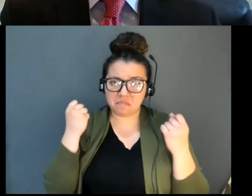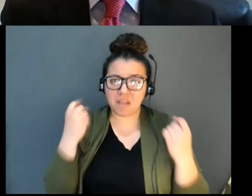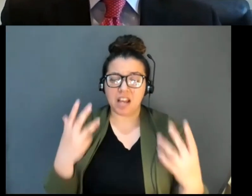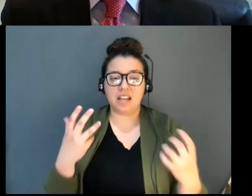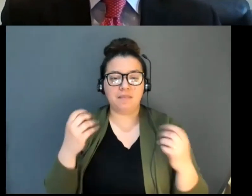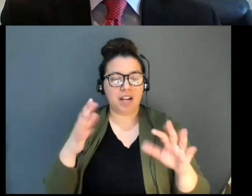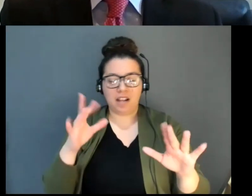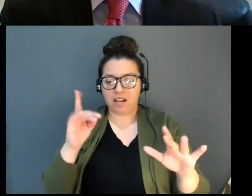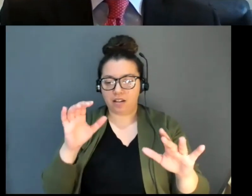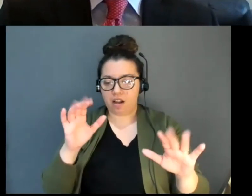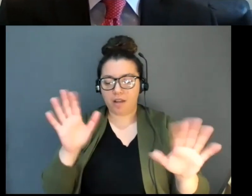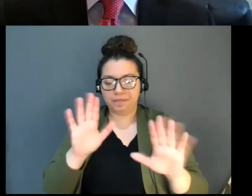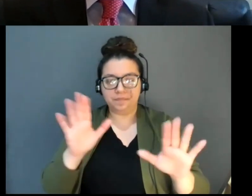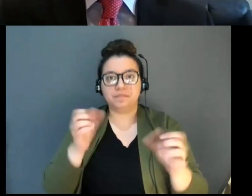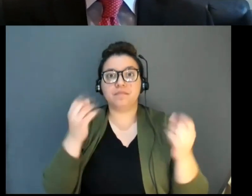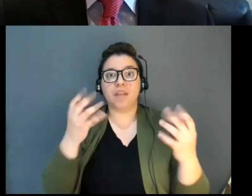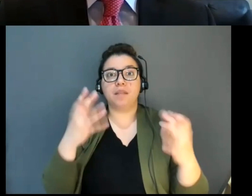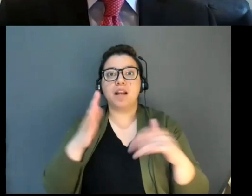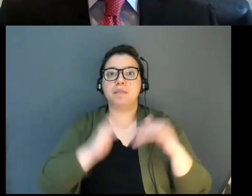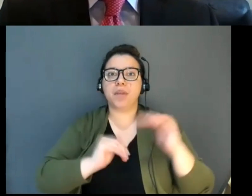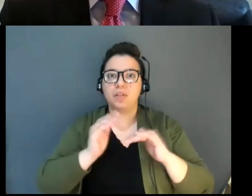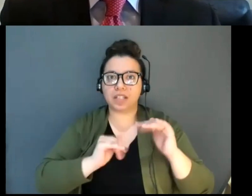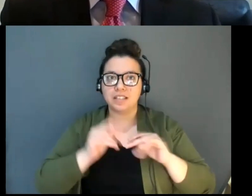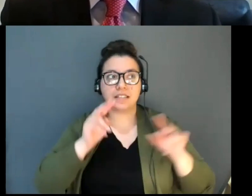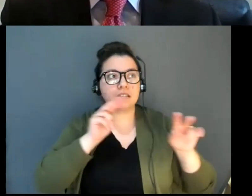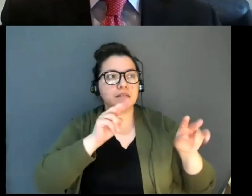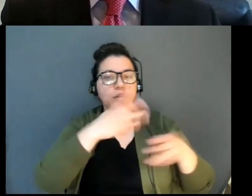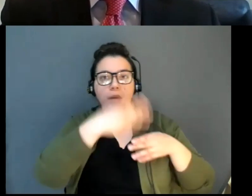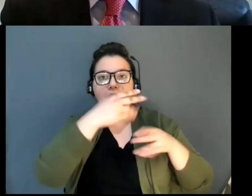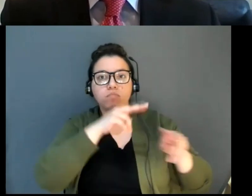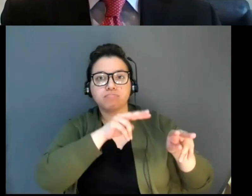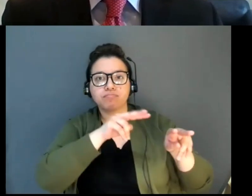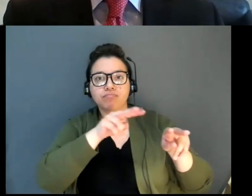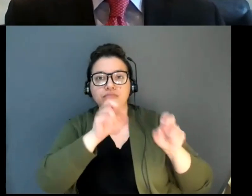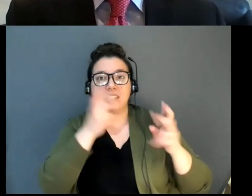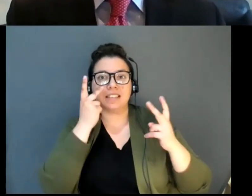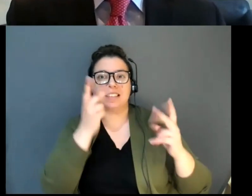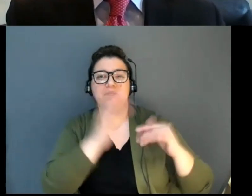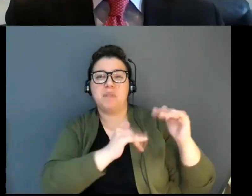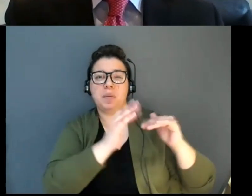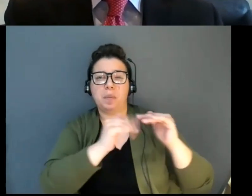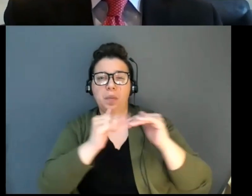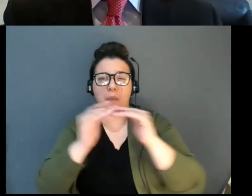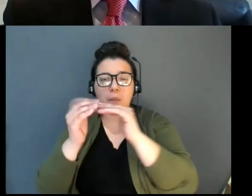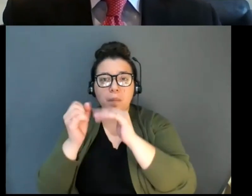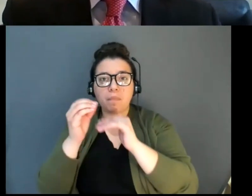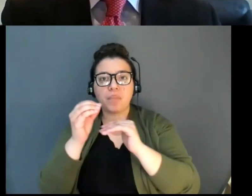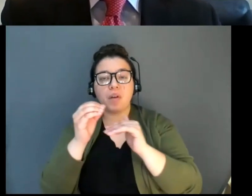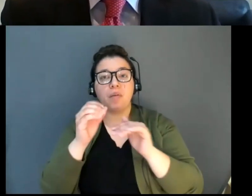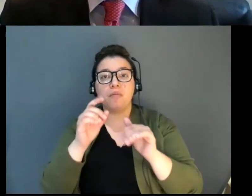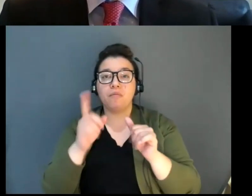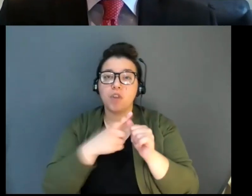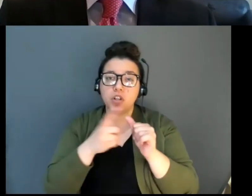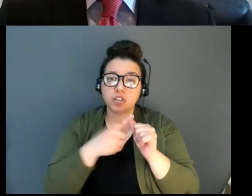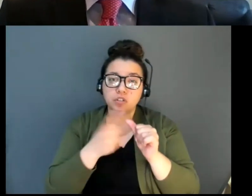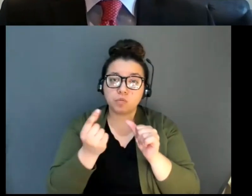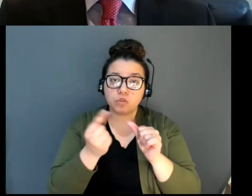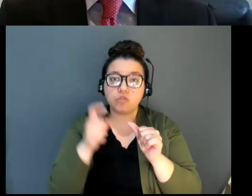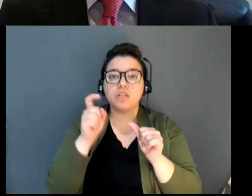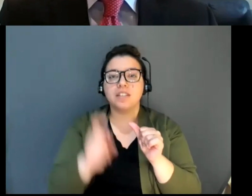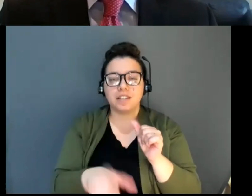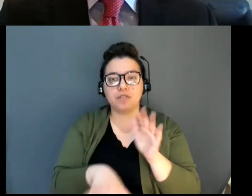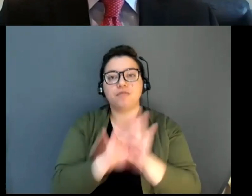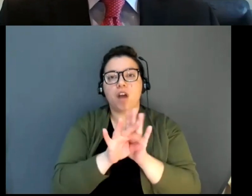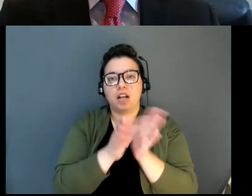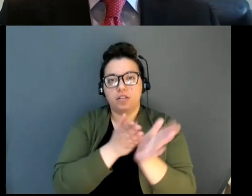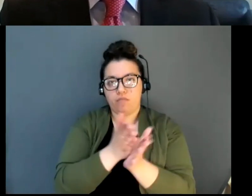and dozens of buildings. In order to create these buildings, you have to start with what everyone's rights are. And those rights are found